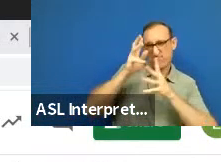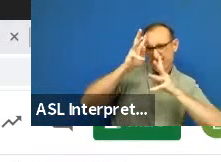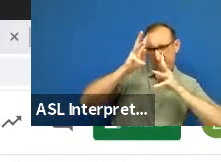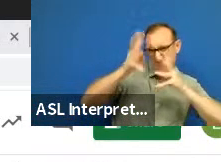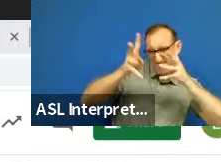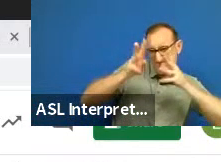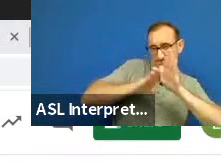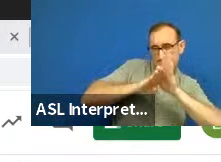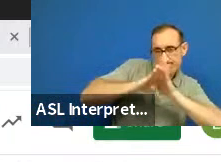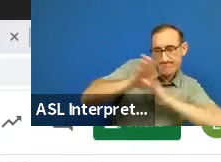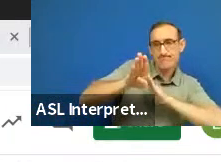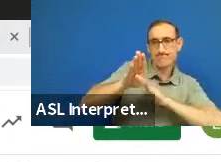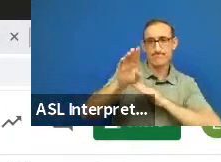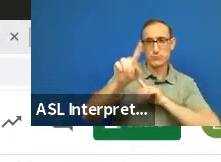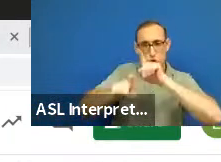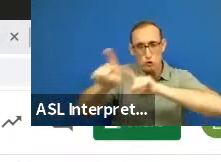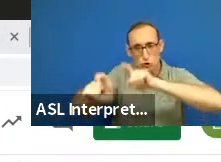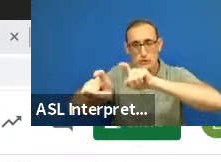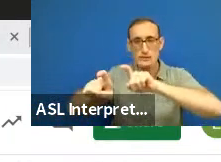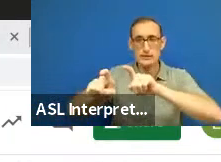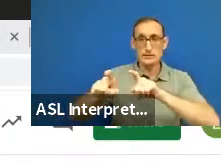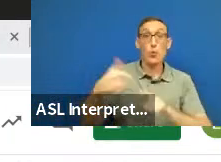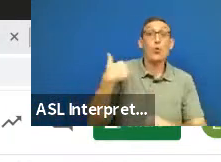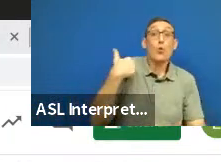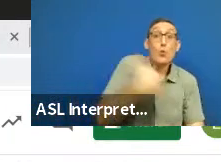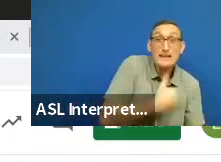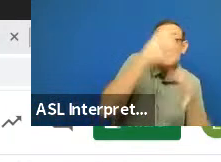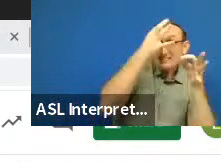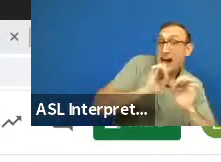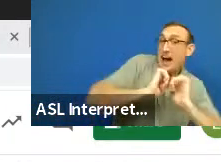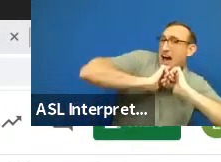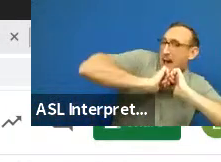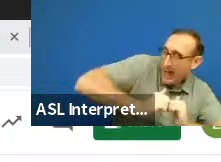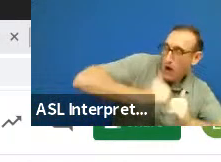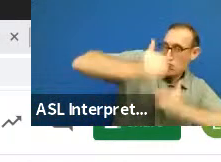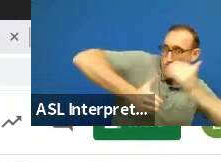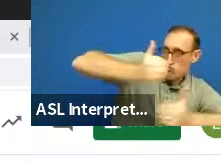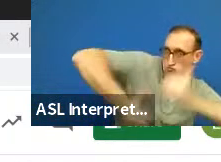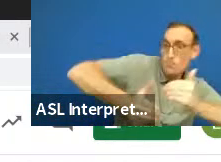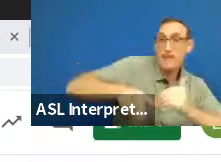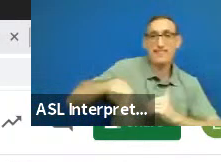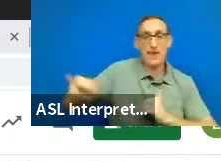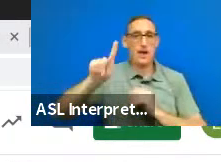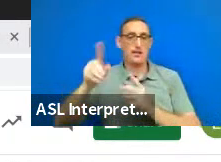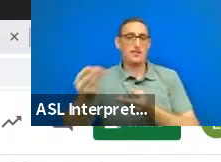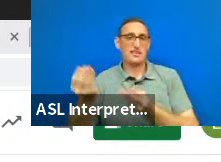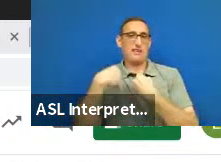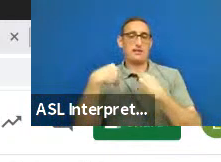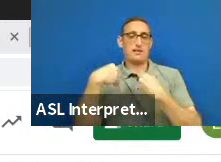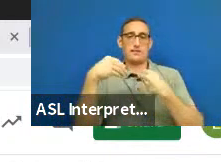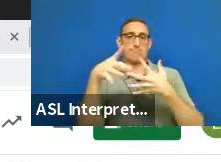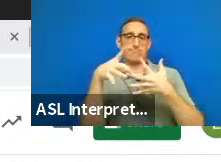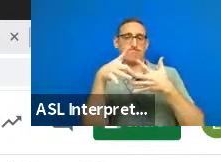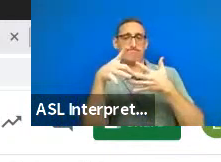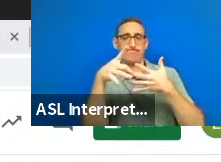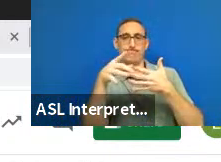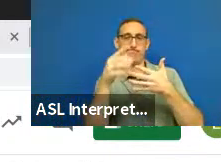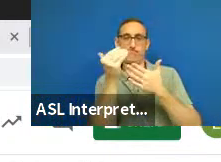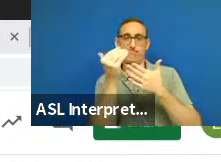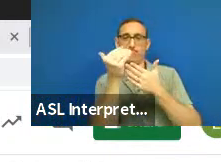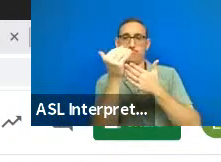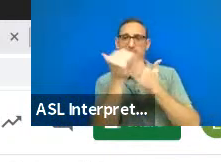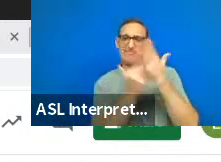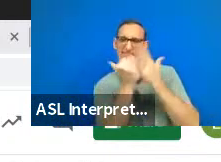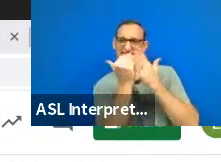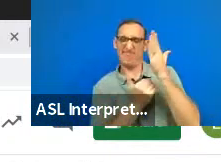determine how we want to go about doing it. If we only want to use a focus group. And from my understanding, the